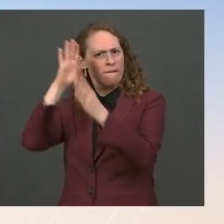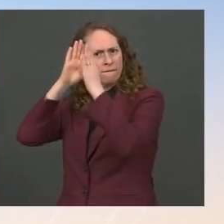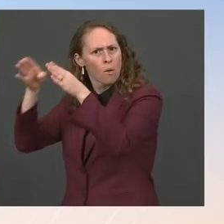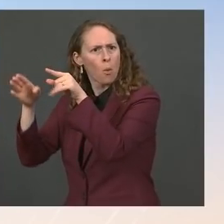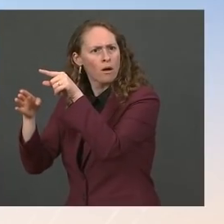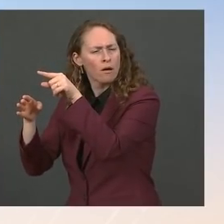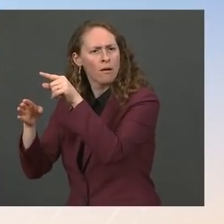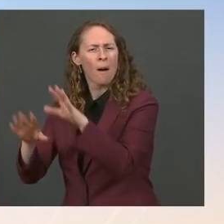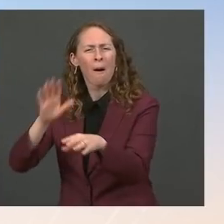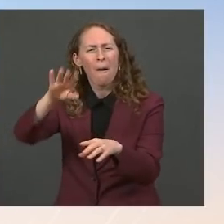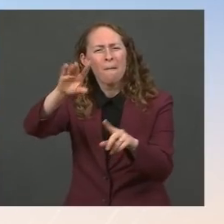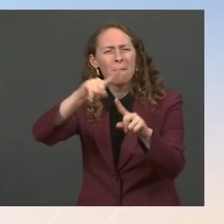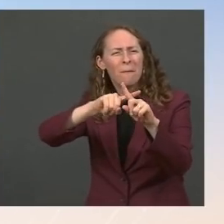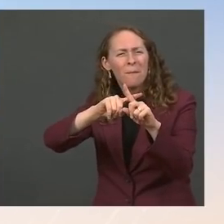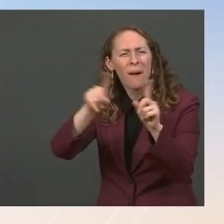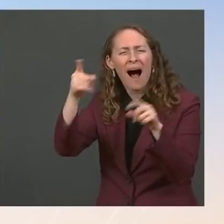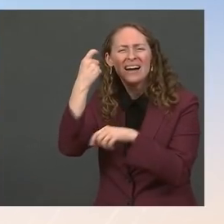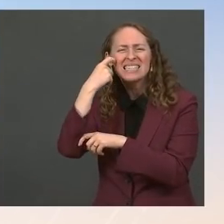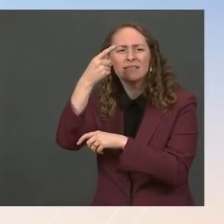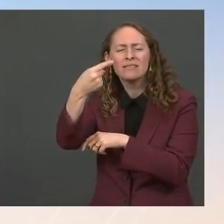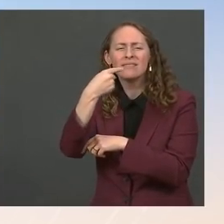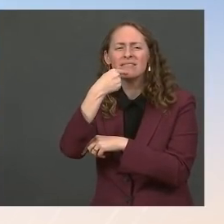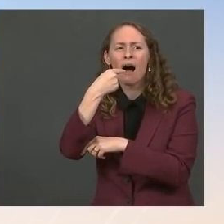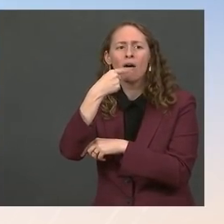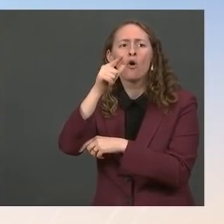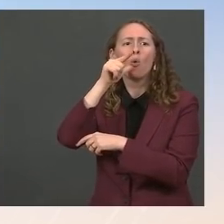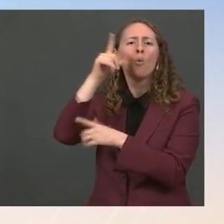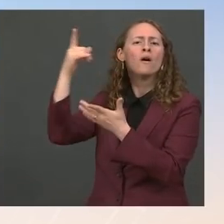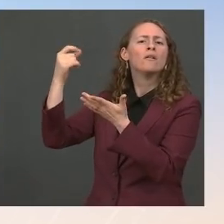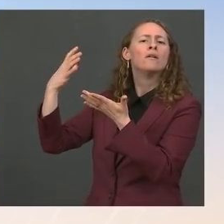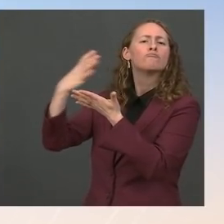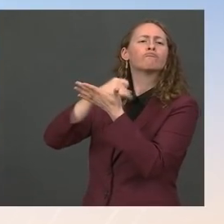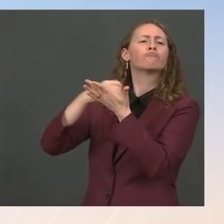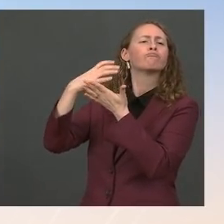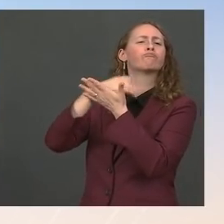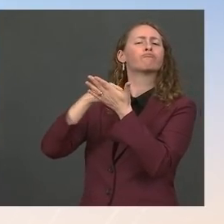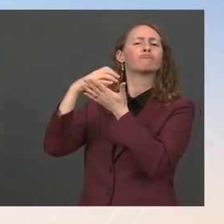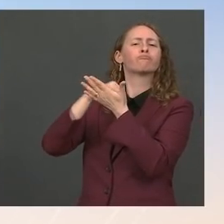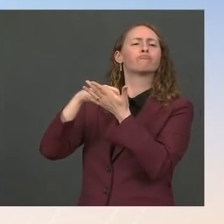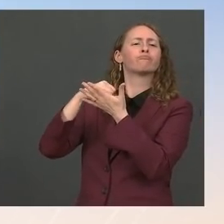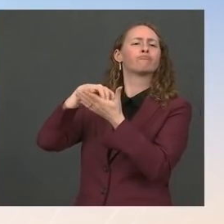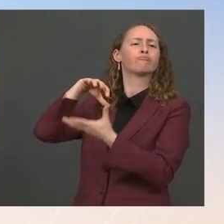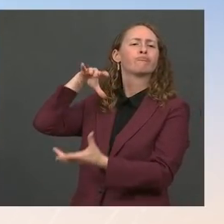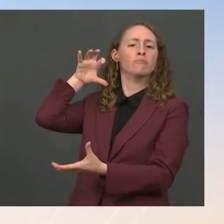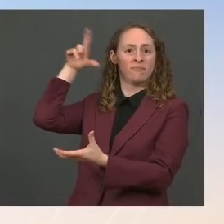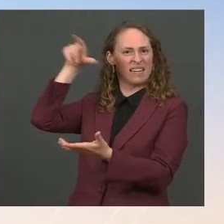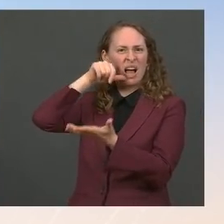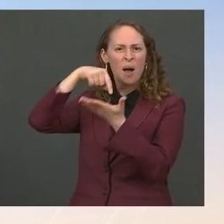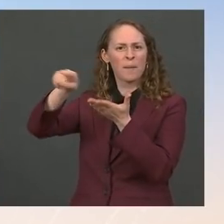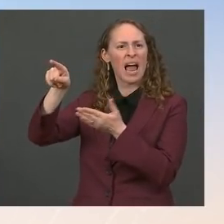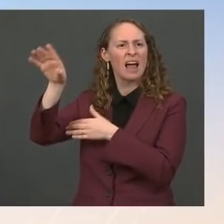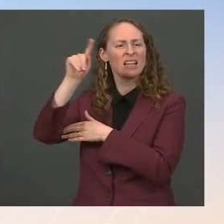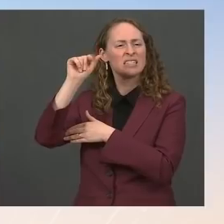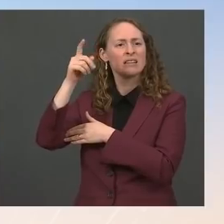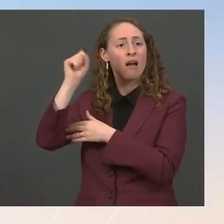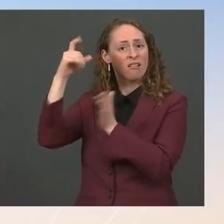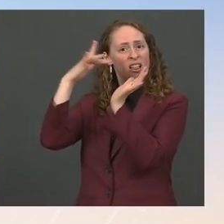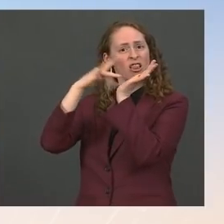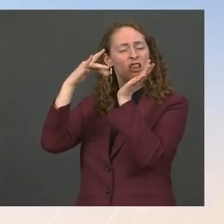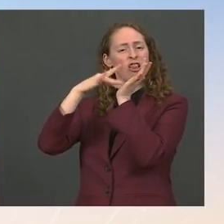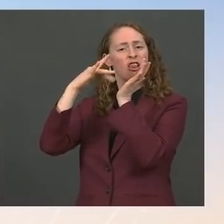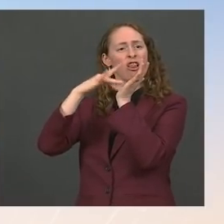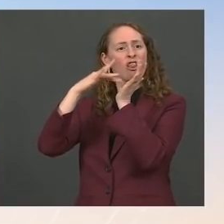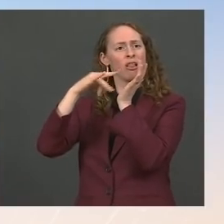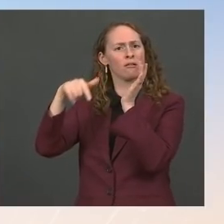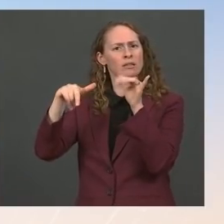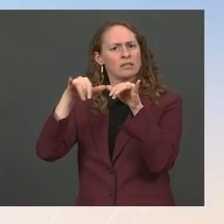just cited, it says many top earners avoid paying billions in the taxes that they owe by exploiting the system. So what? Why